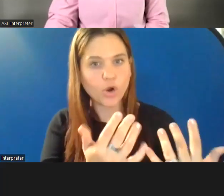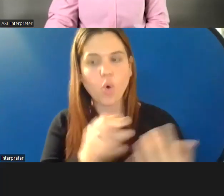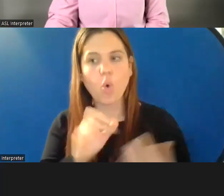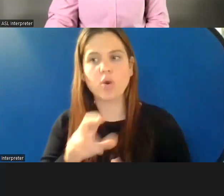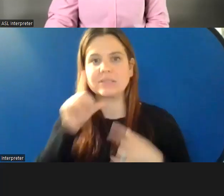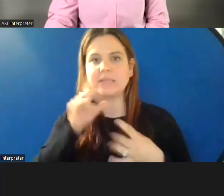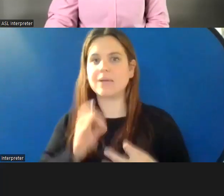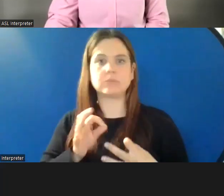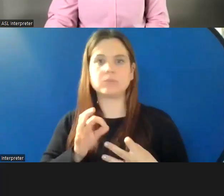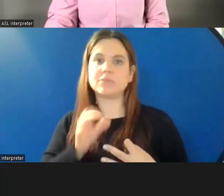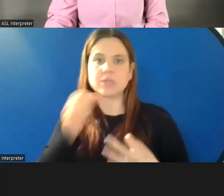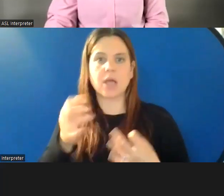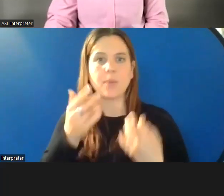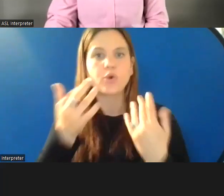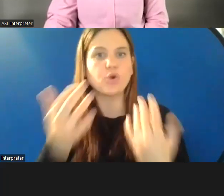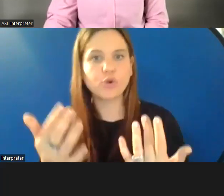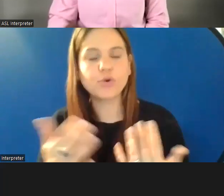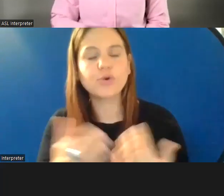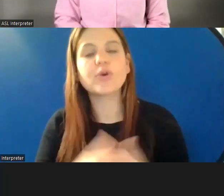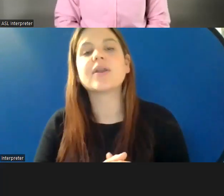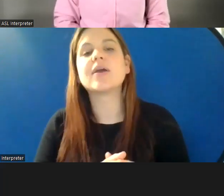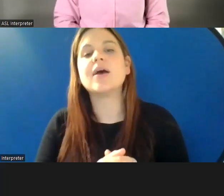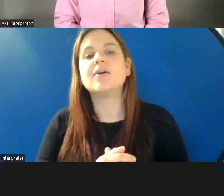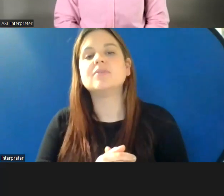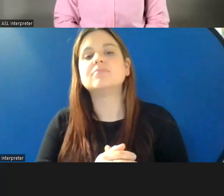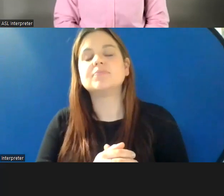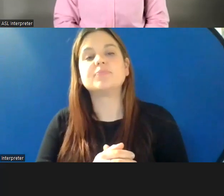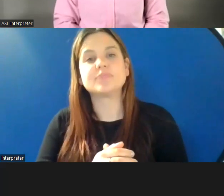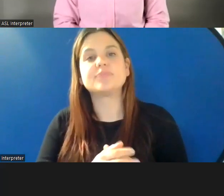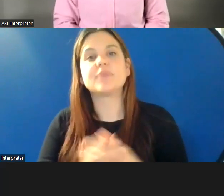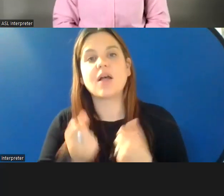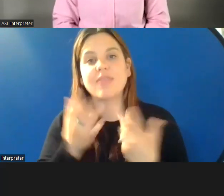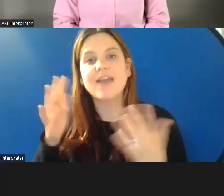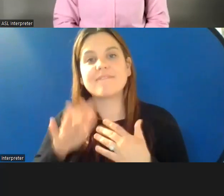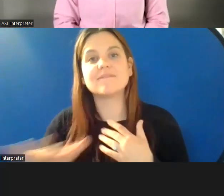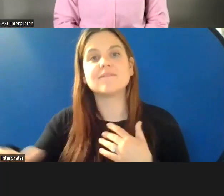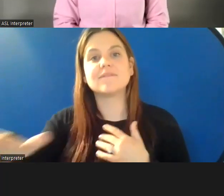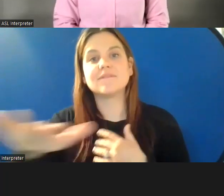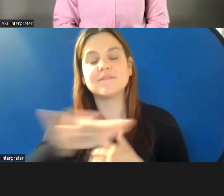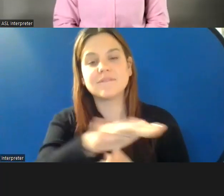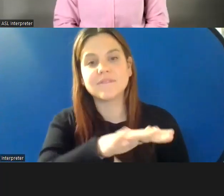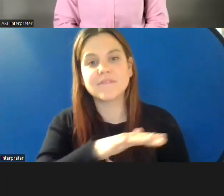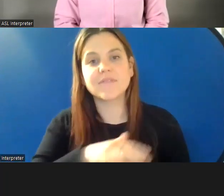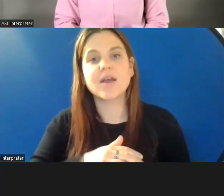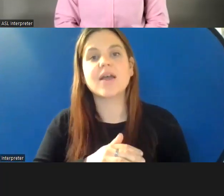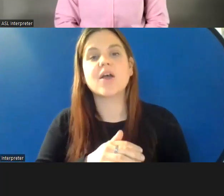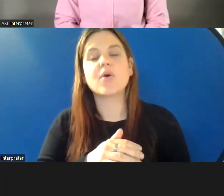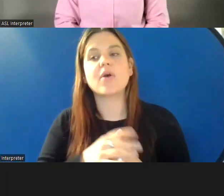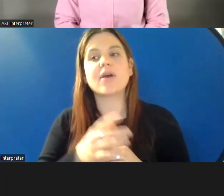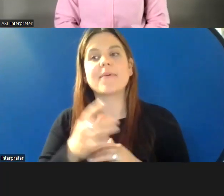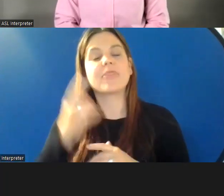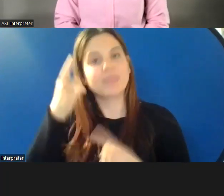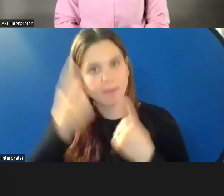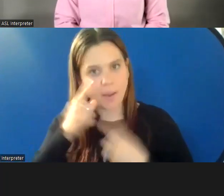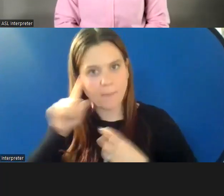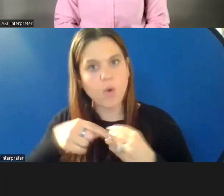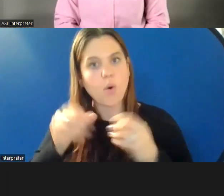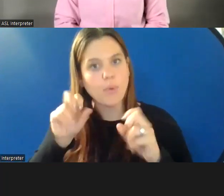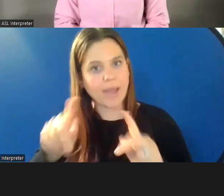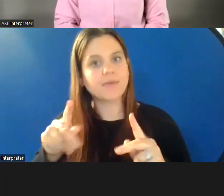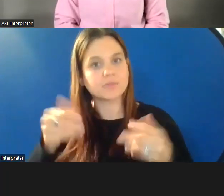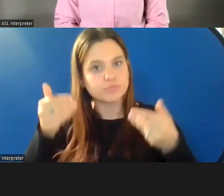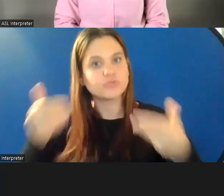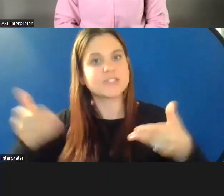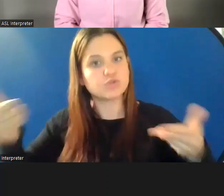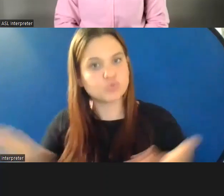A lot of this landscape, you know, when we think about introducing fire back into these areas, there are